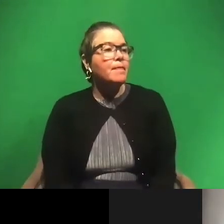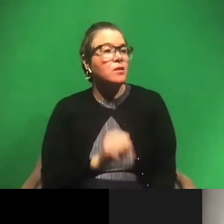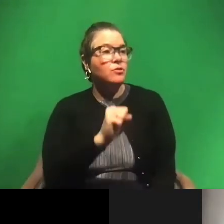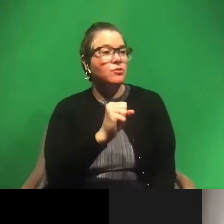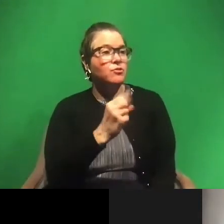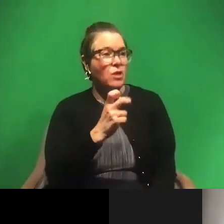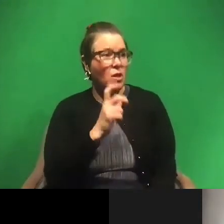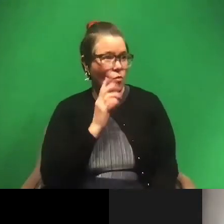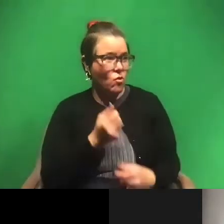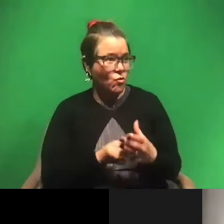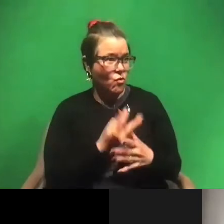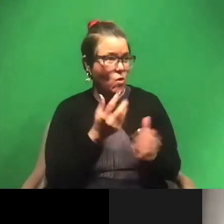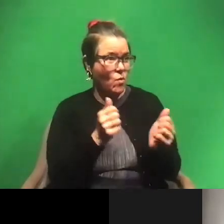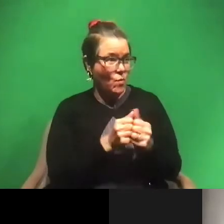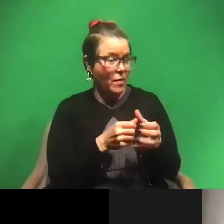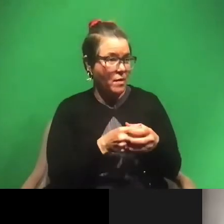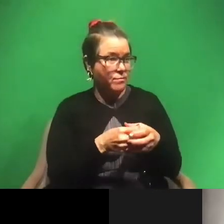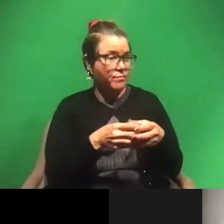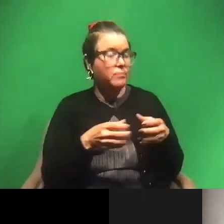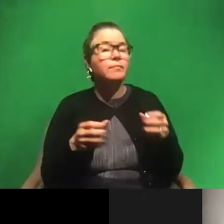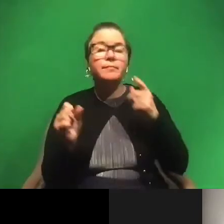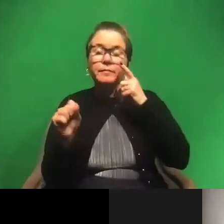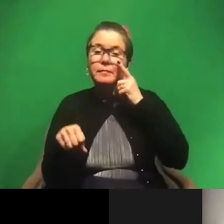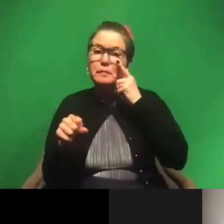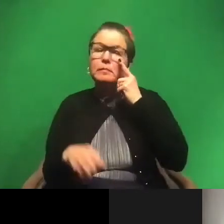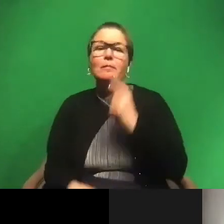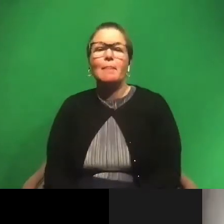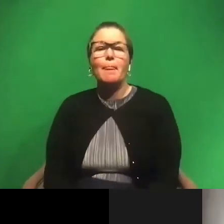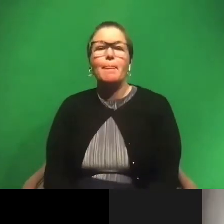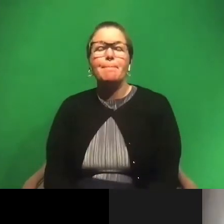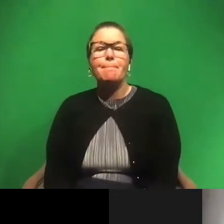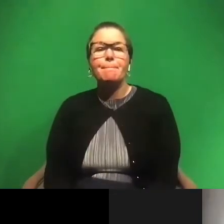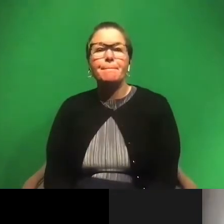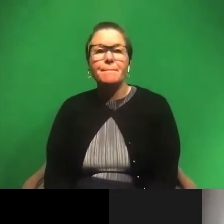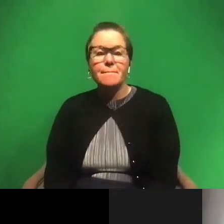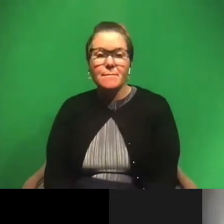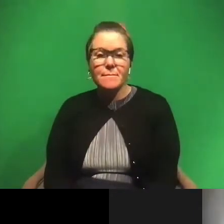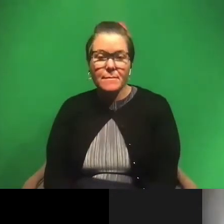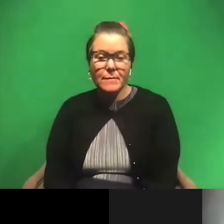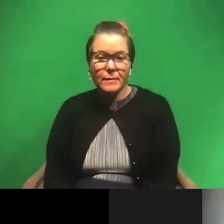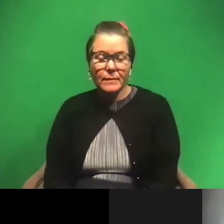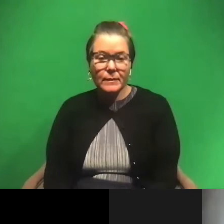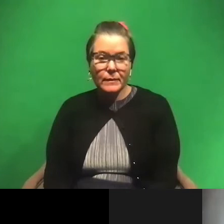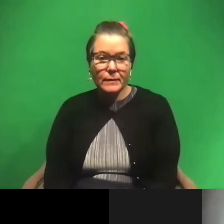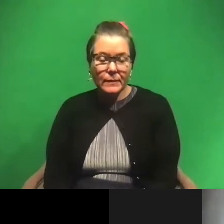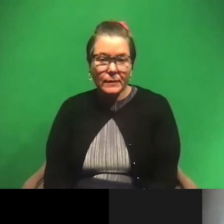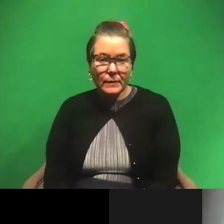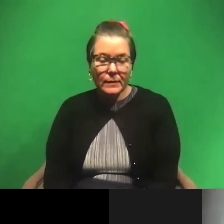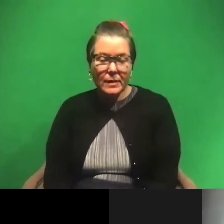them? Yeah. So they, maybe because I have such a bad connection,